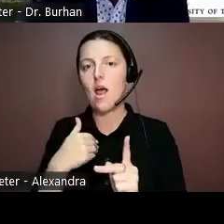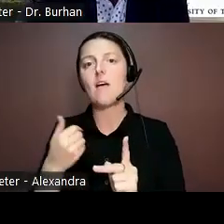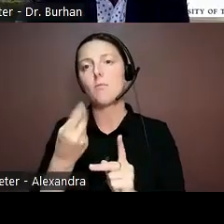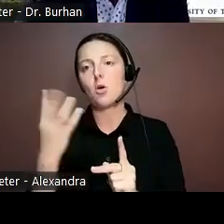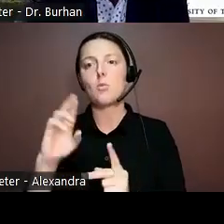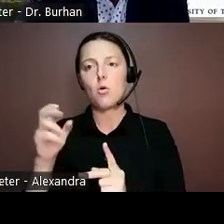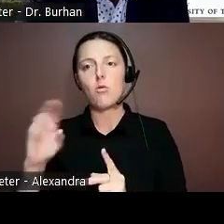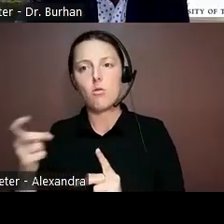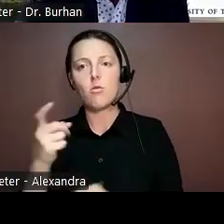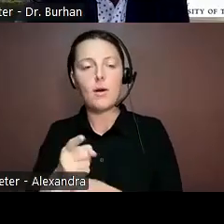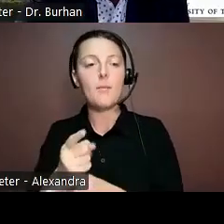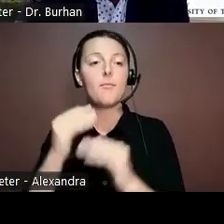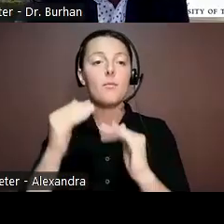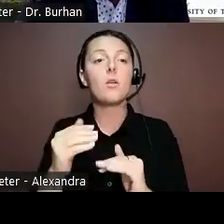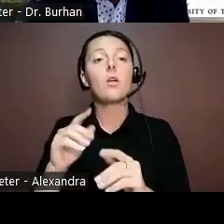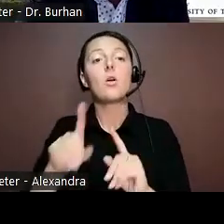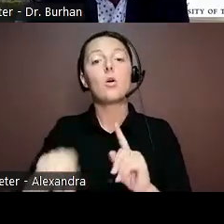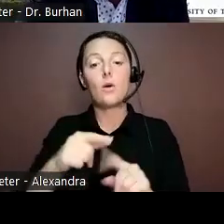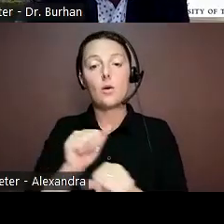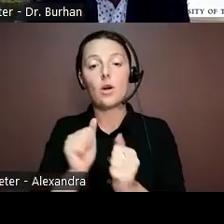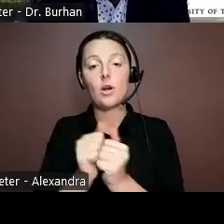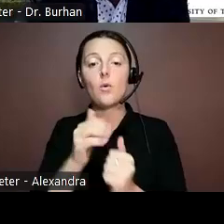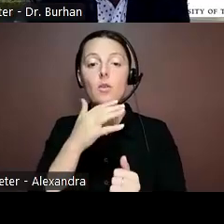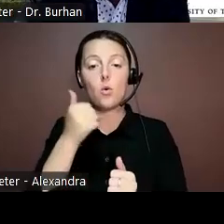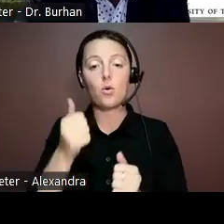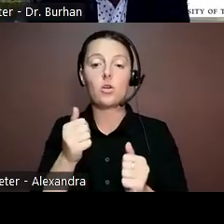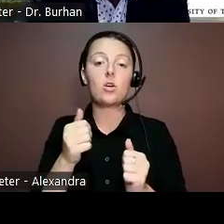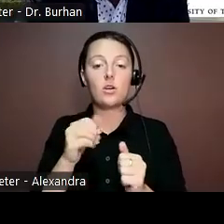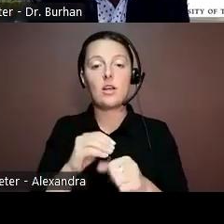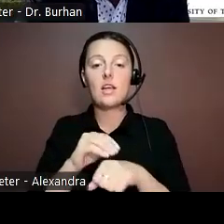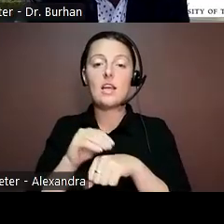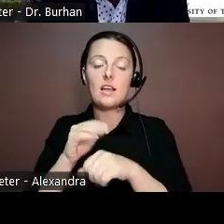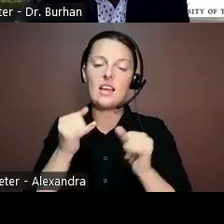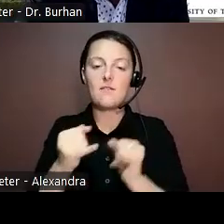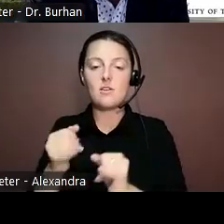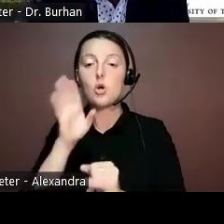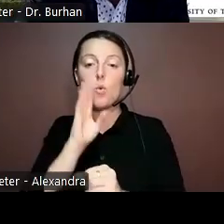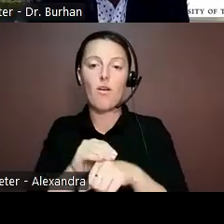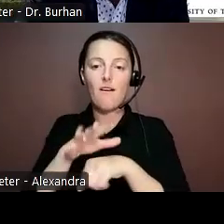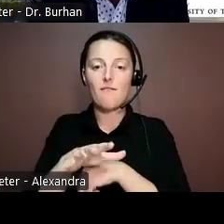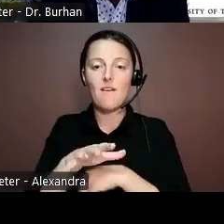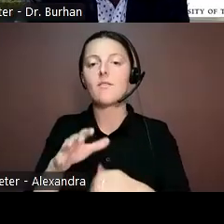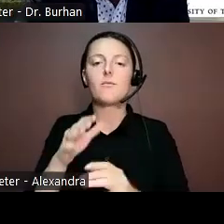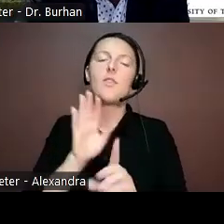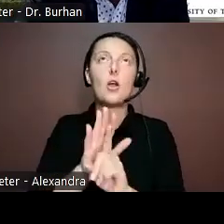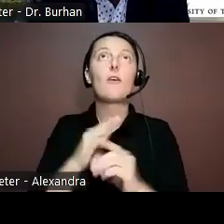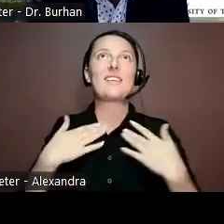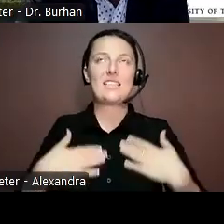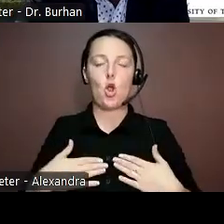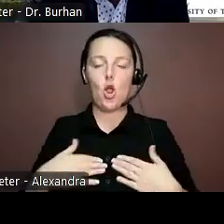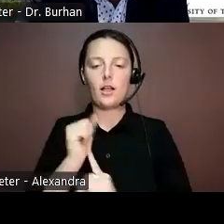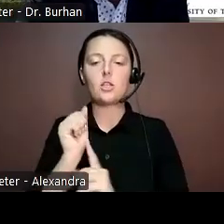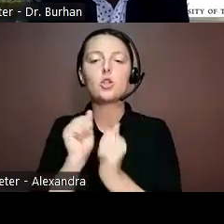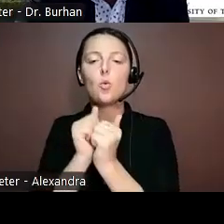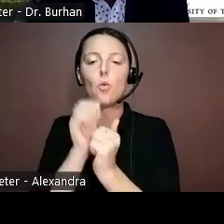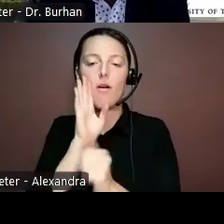physical condition that affects gait, like a joint replacement or arthritis, can your insights still be applied to understand their treatment needs and their